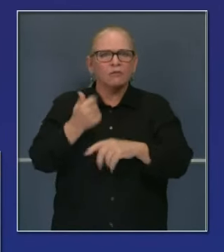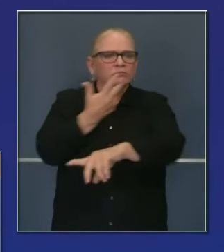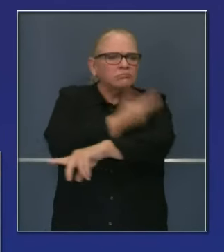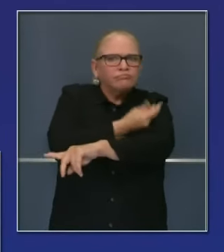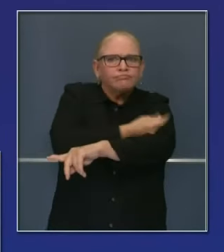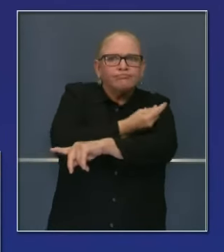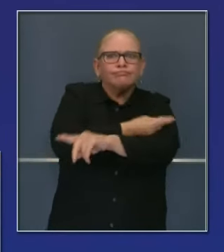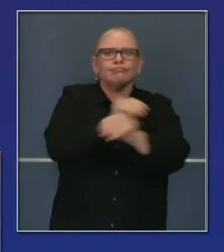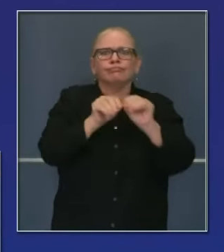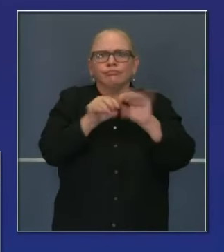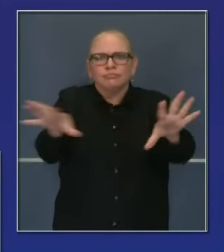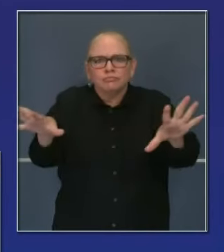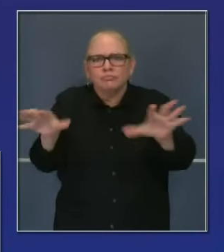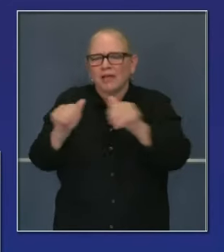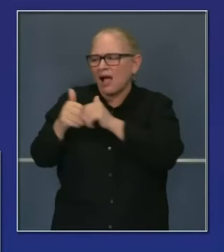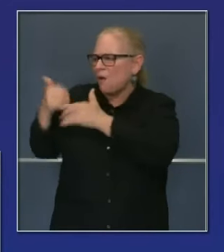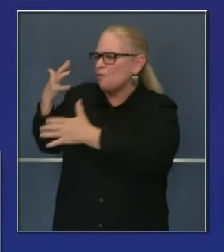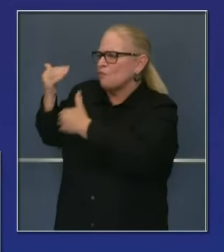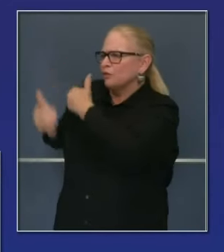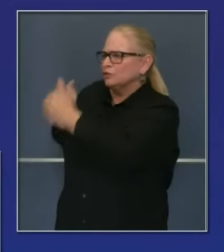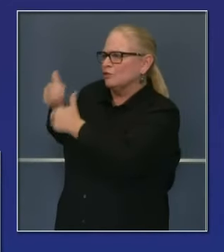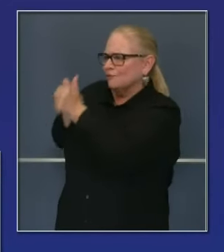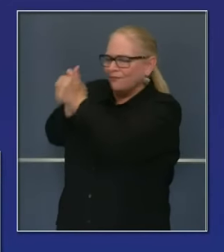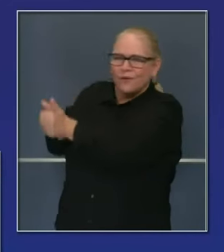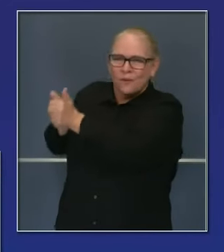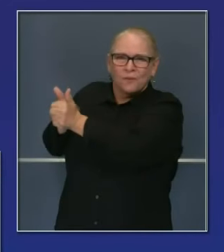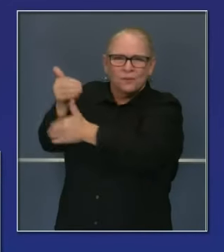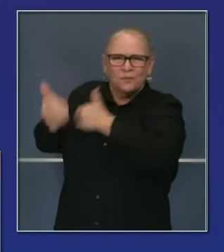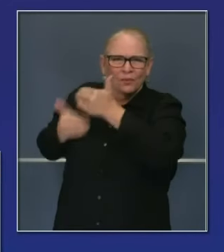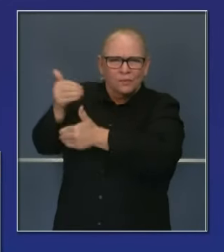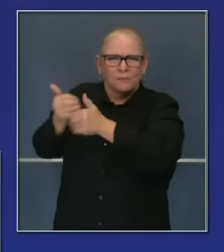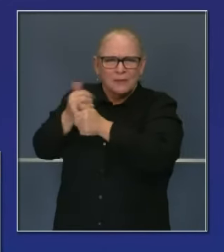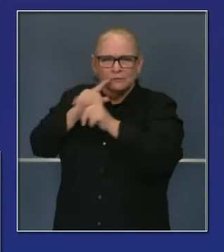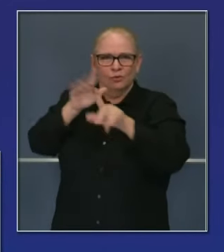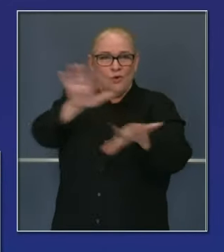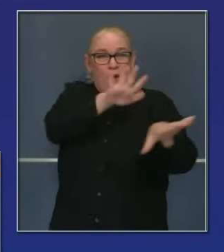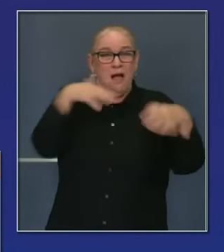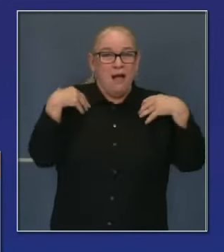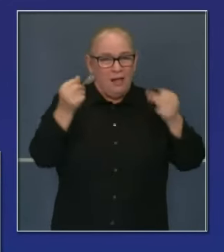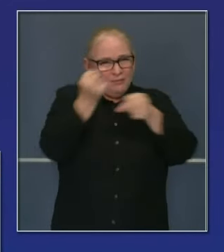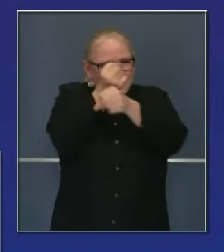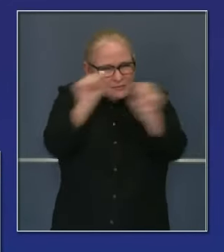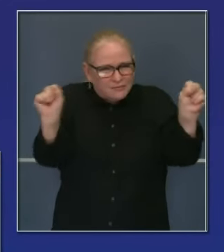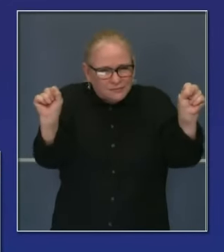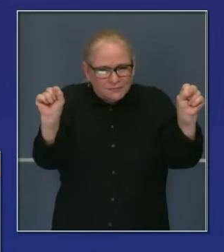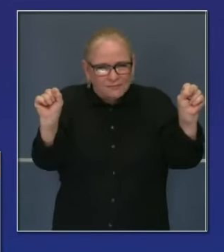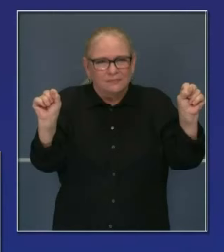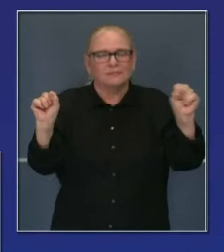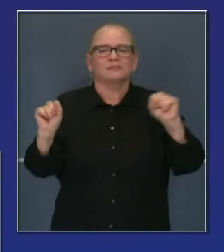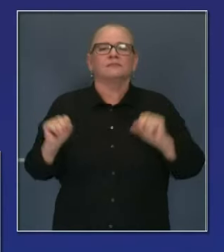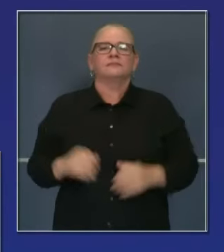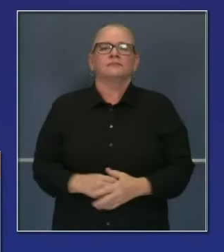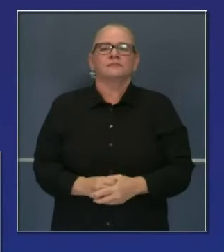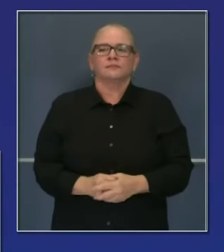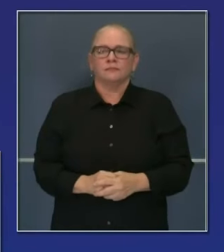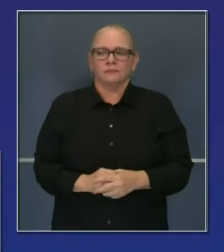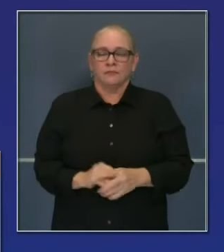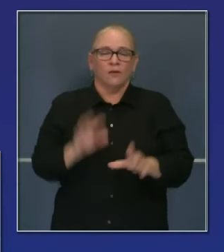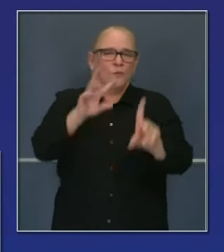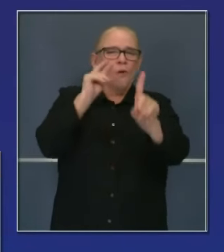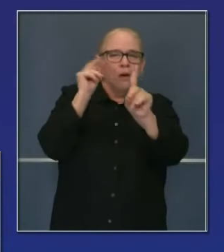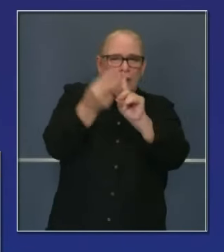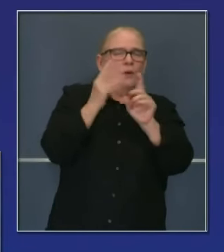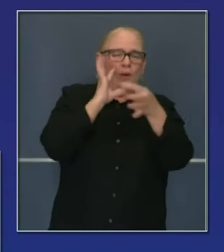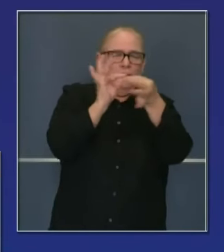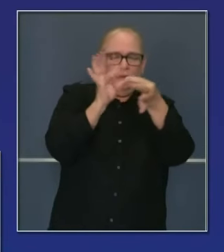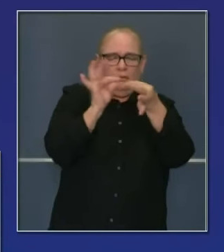in an efficacious way, in a way that guarantees your health and safety. Just to give you a perspective, California